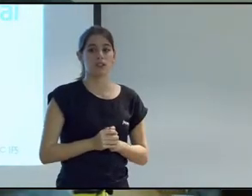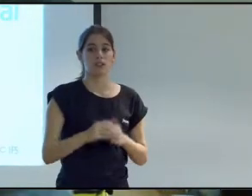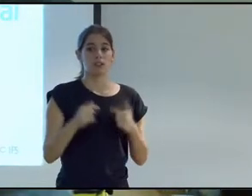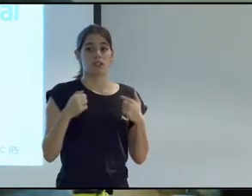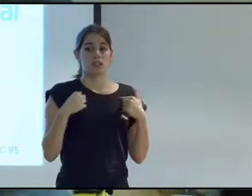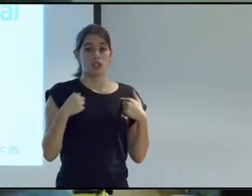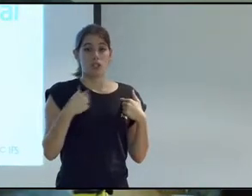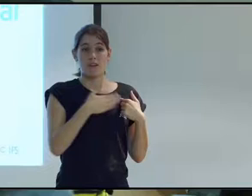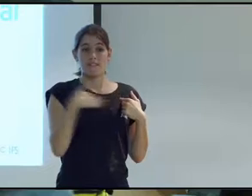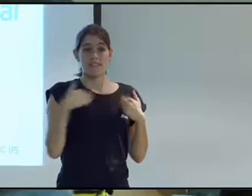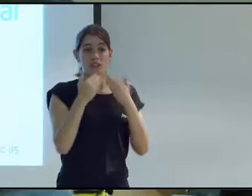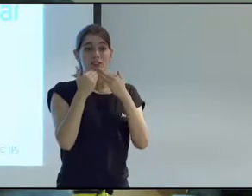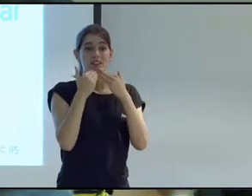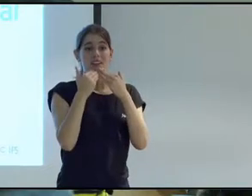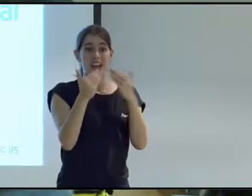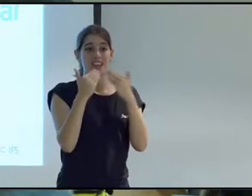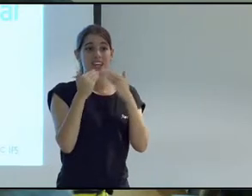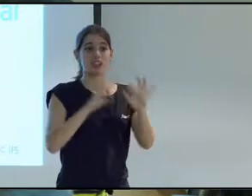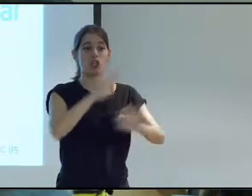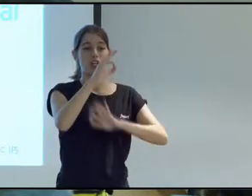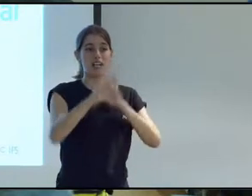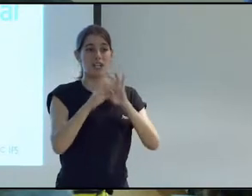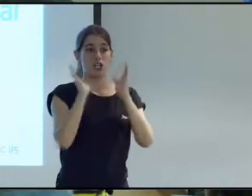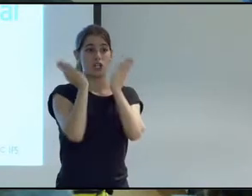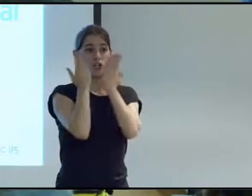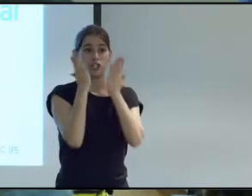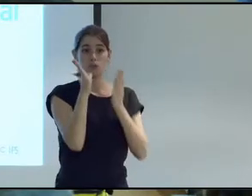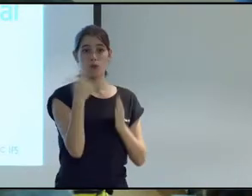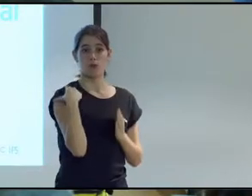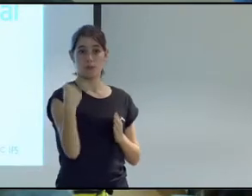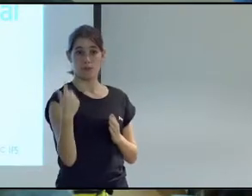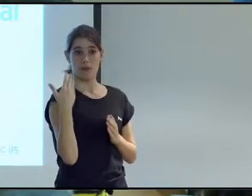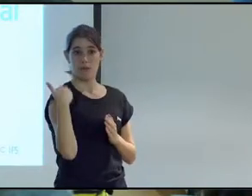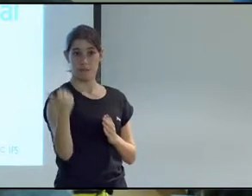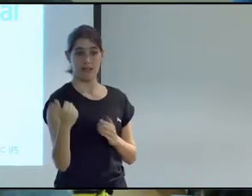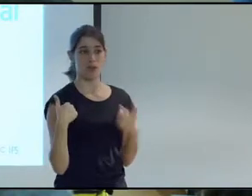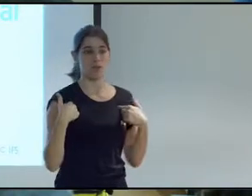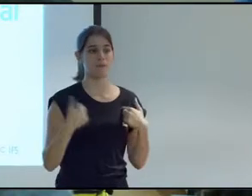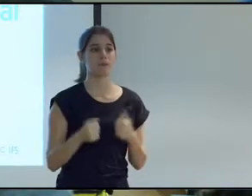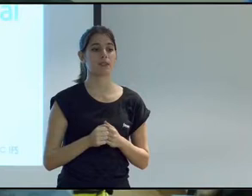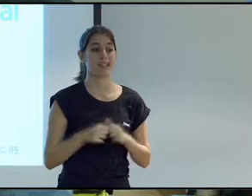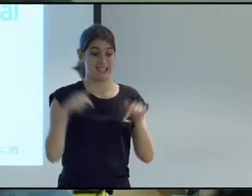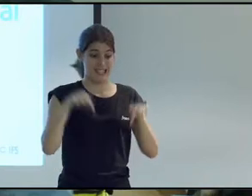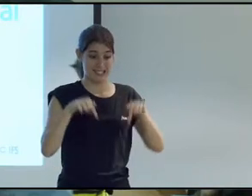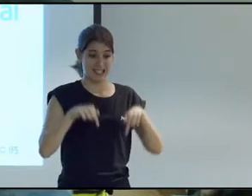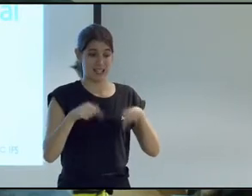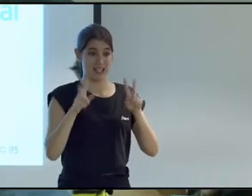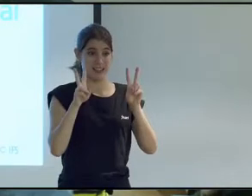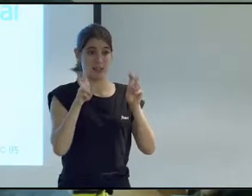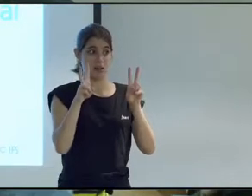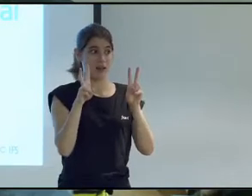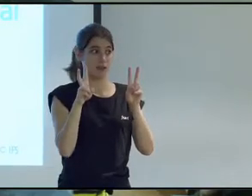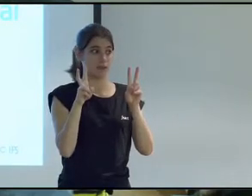And I would like to thank the organization of this conference for having invited me. And this is